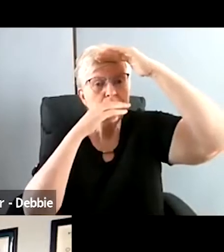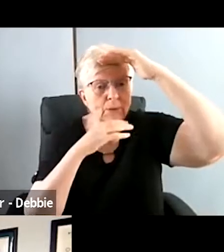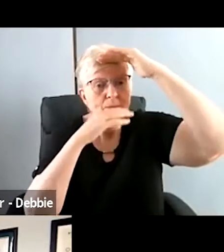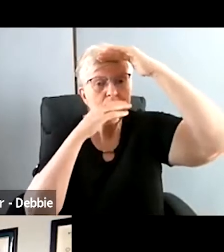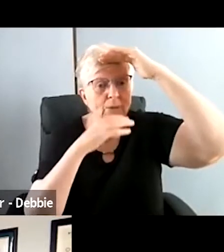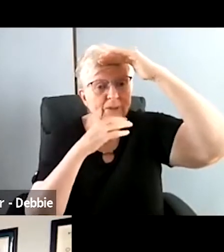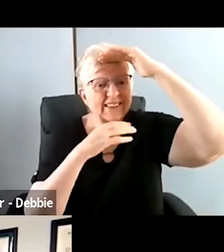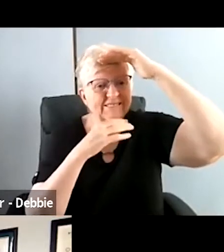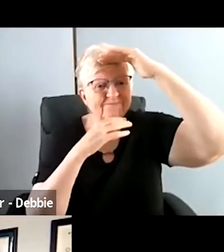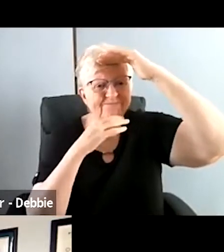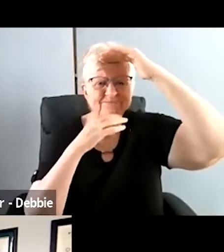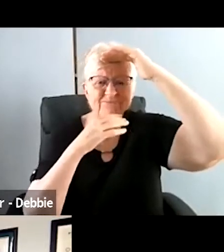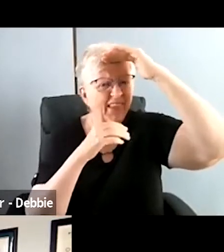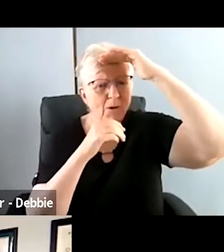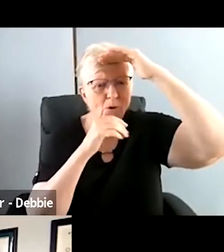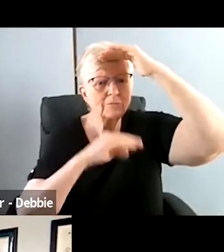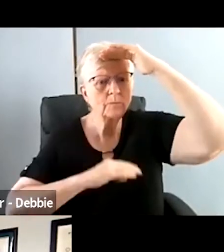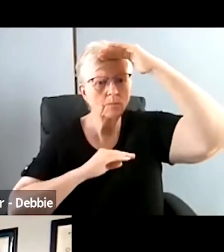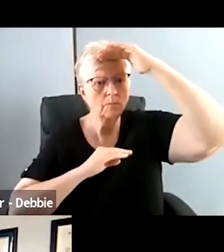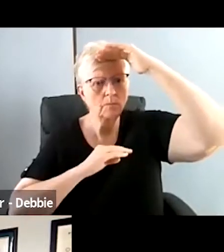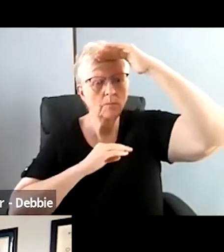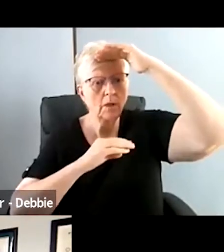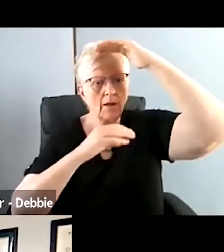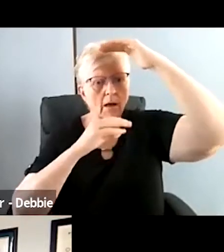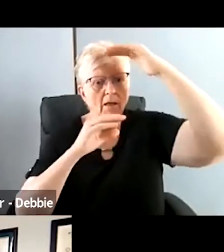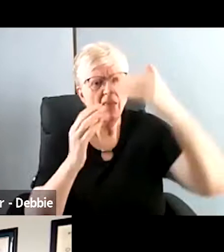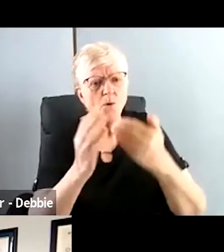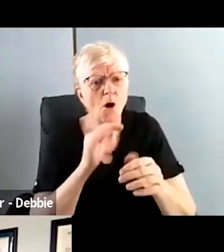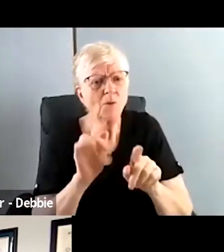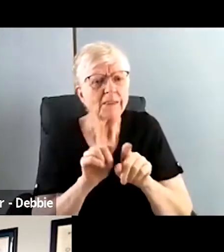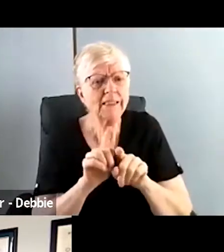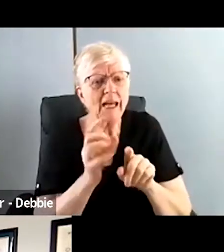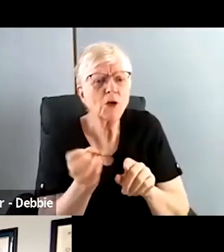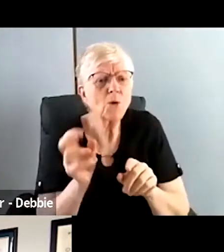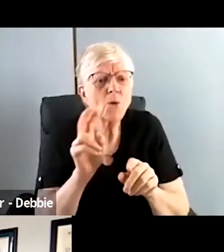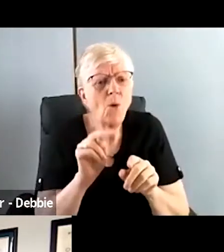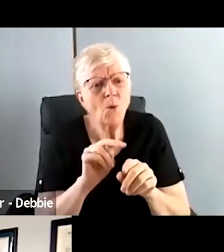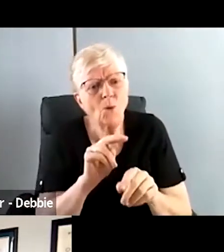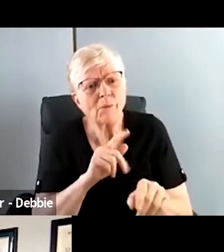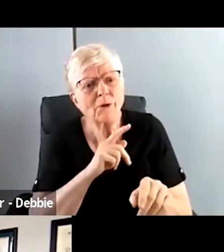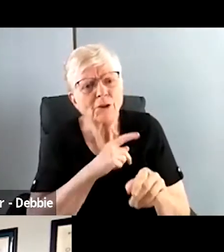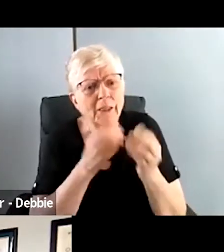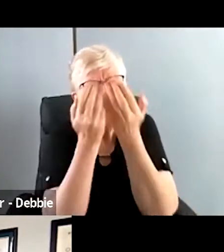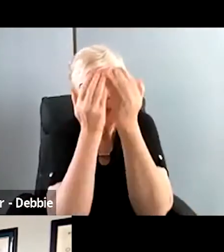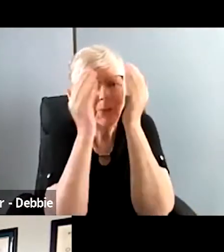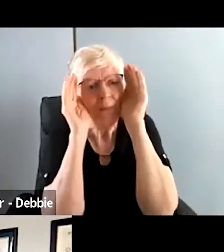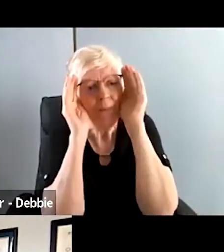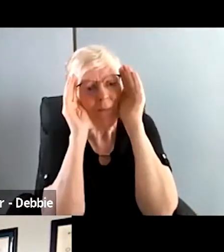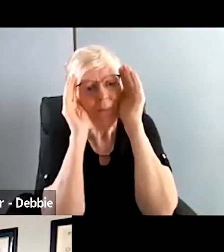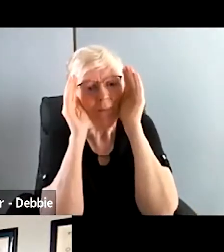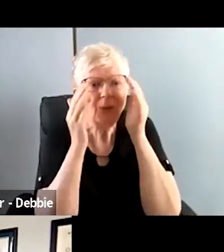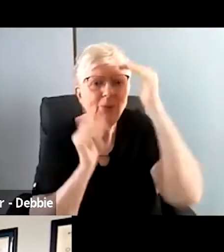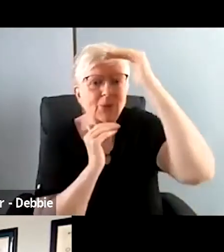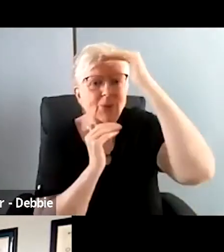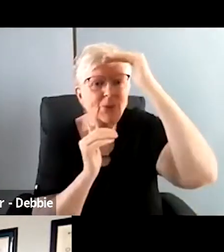they would just be a little, almost like your own personal plexiglass screen that would allow